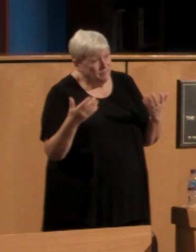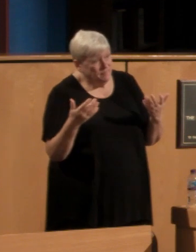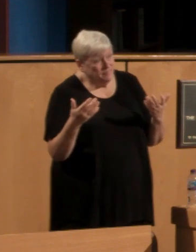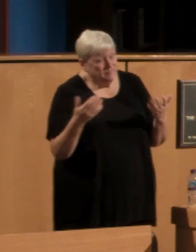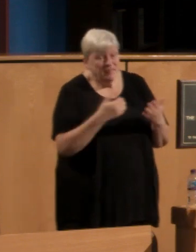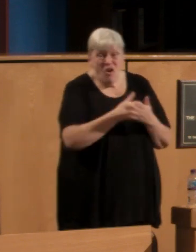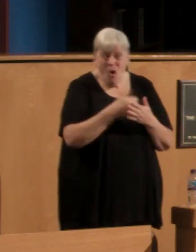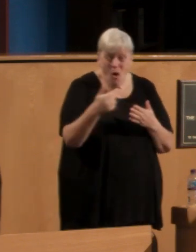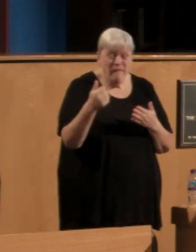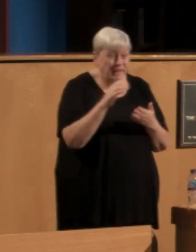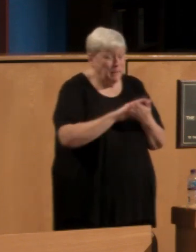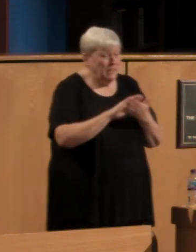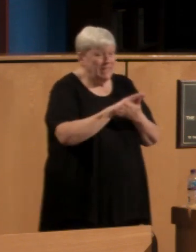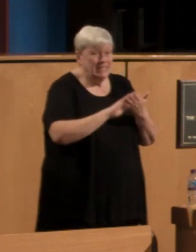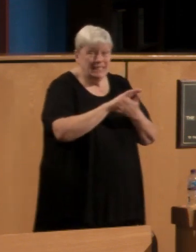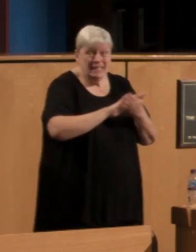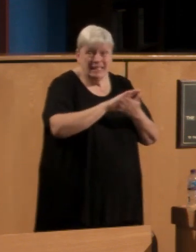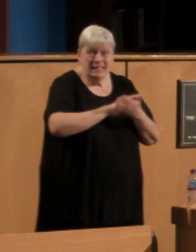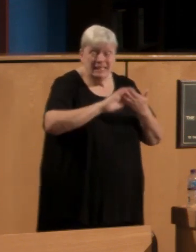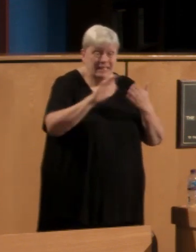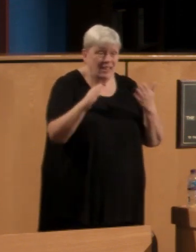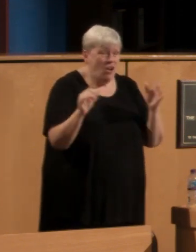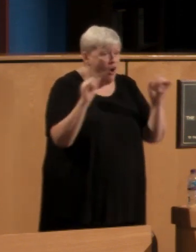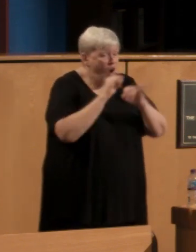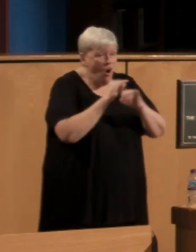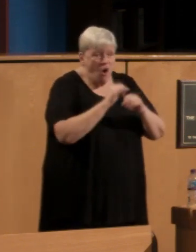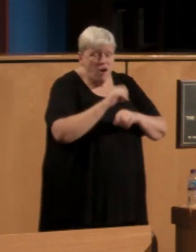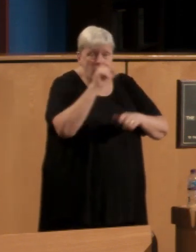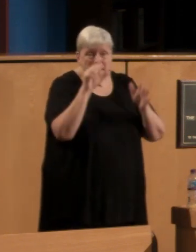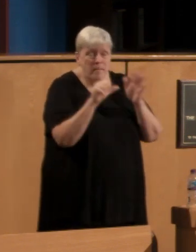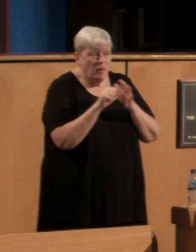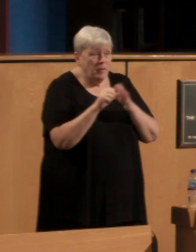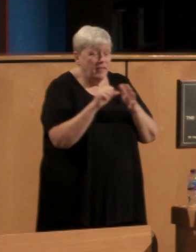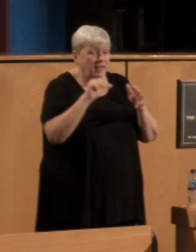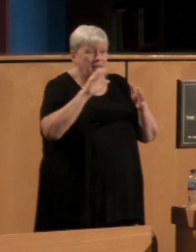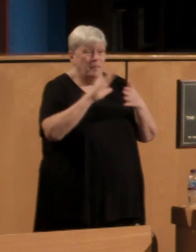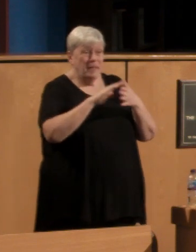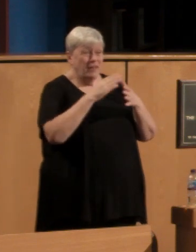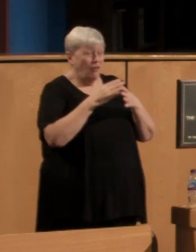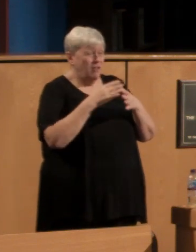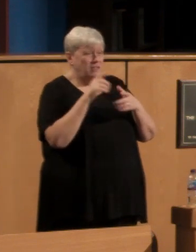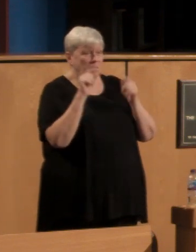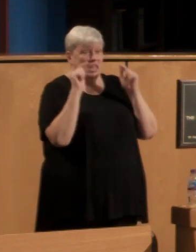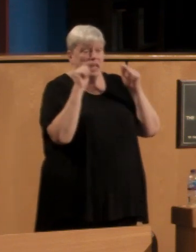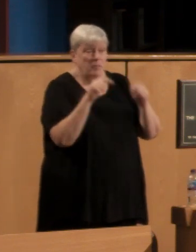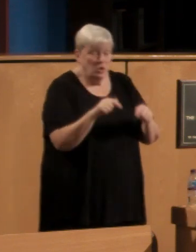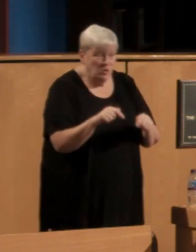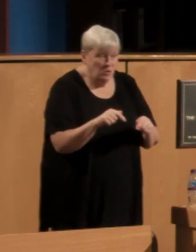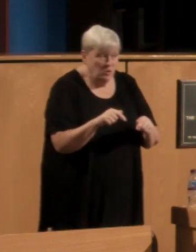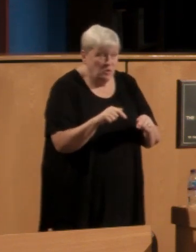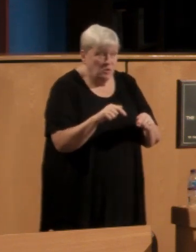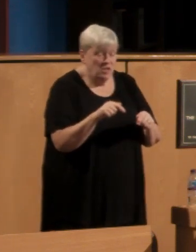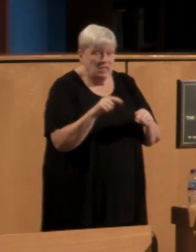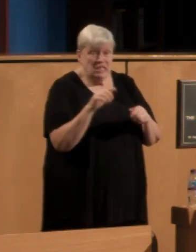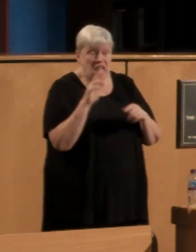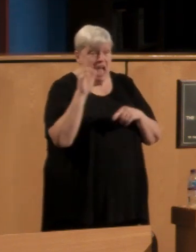often these stereotypes are horrible and problematic because they are being viewed, because it is the outside